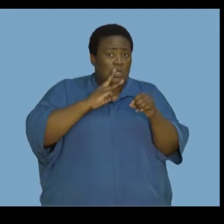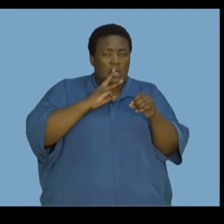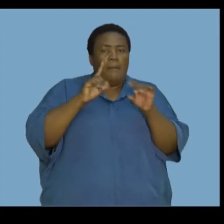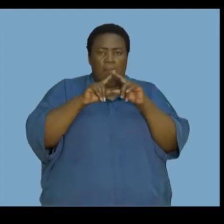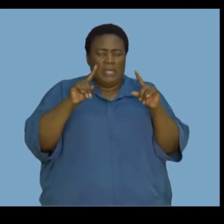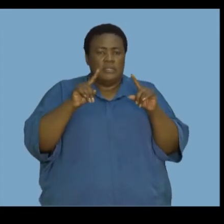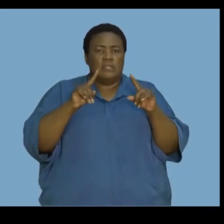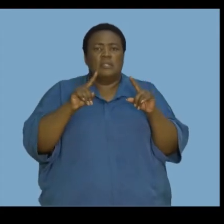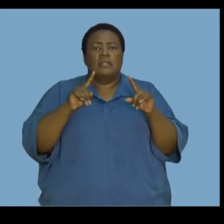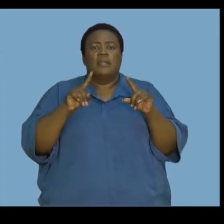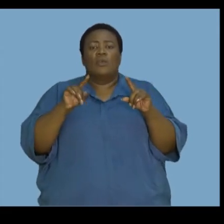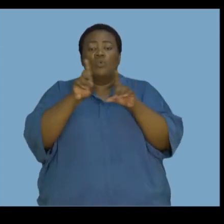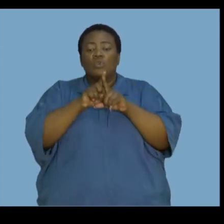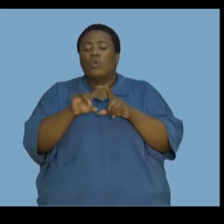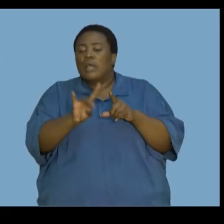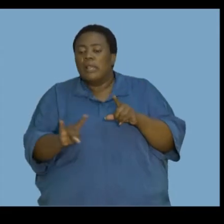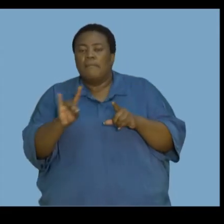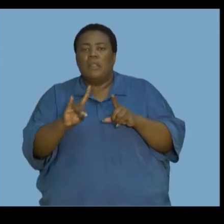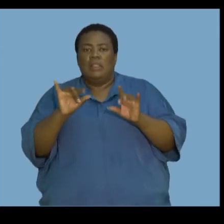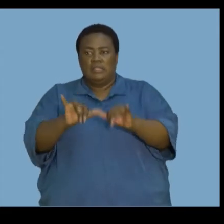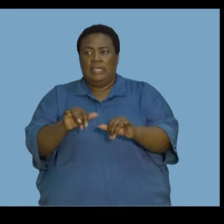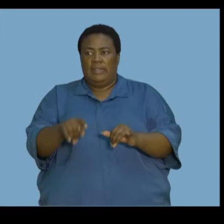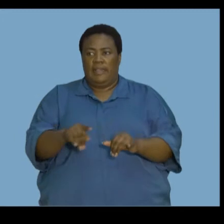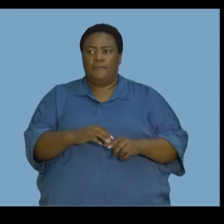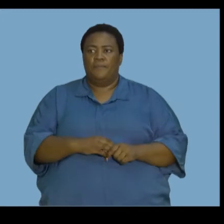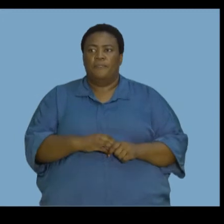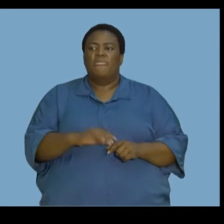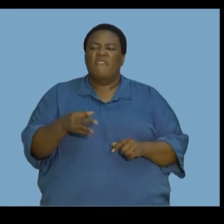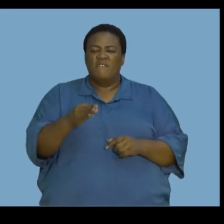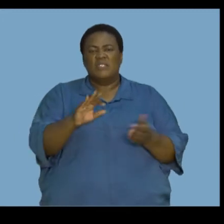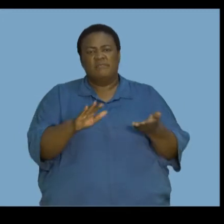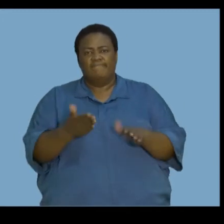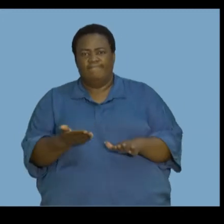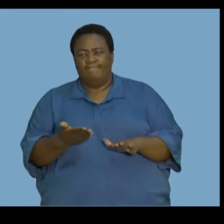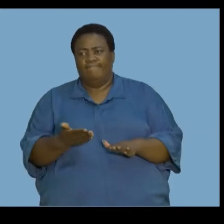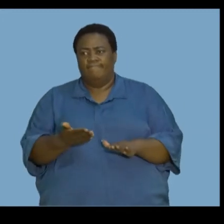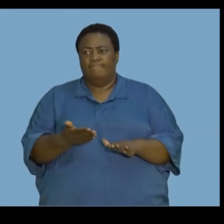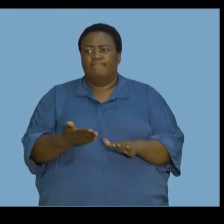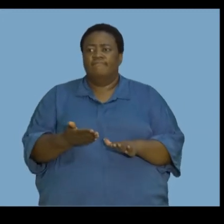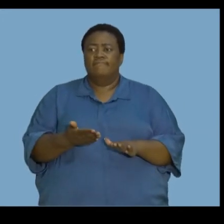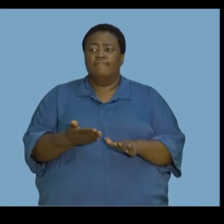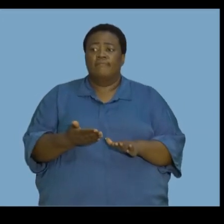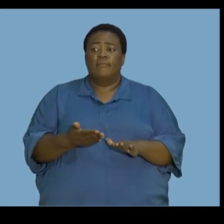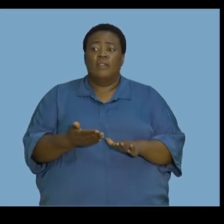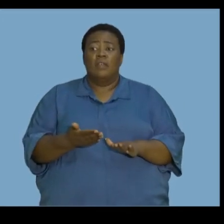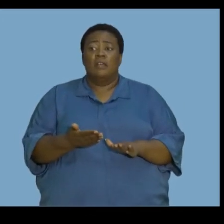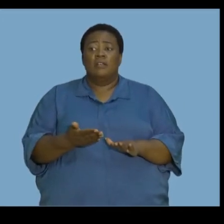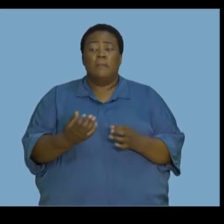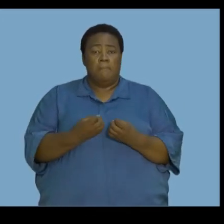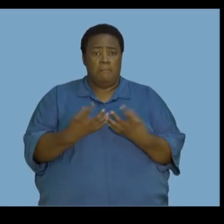the individuals that live there. We see that there's frequent fish kill included, which you will see, and